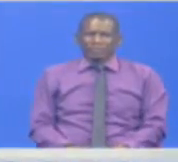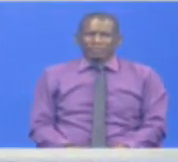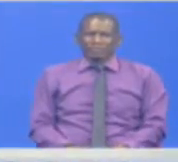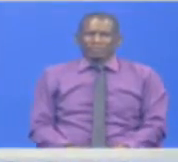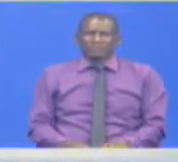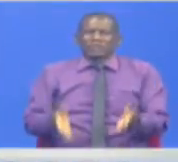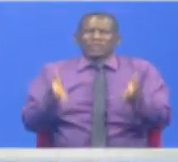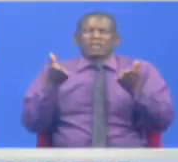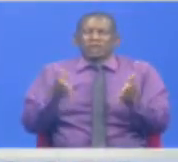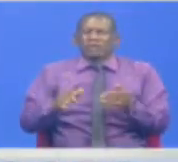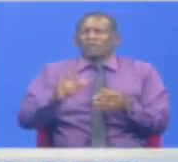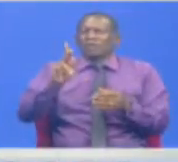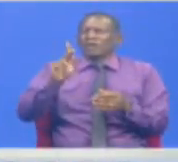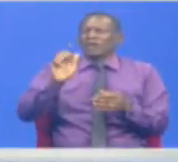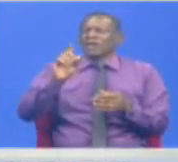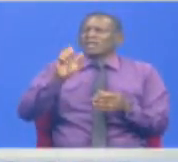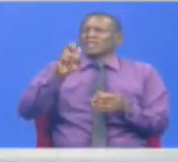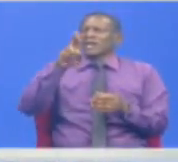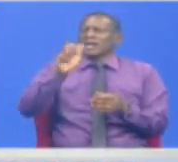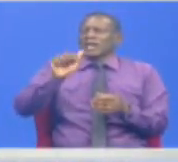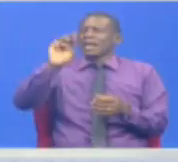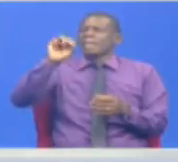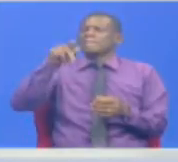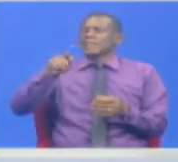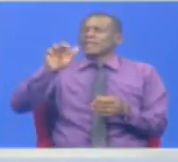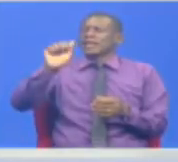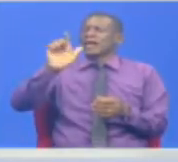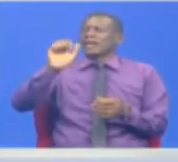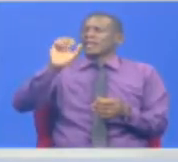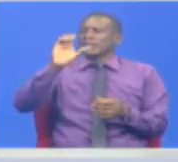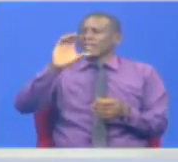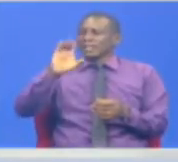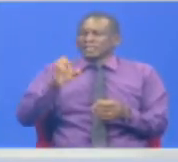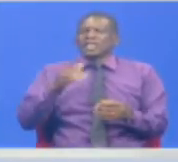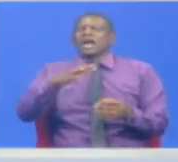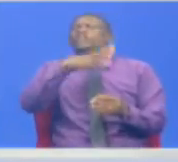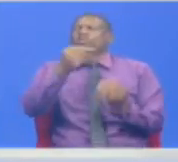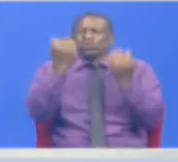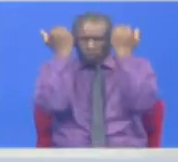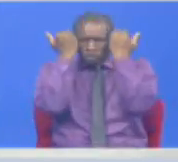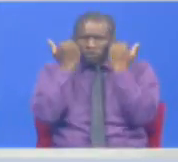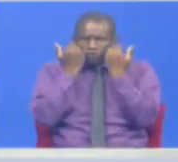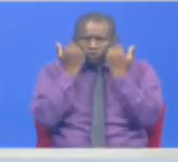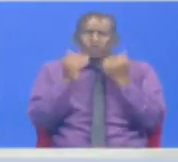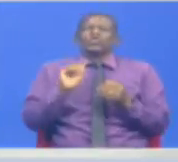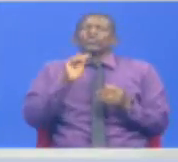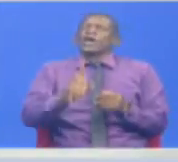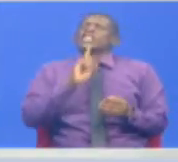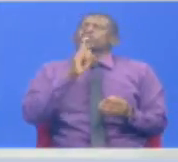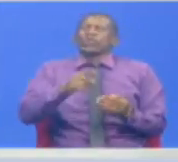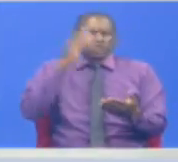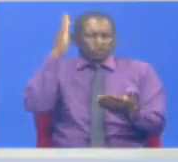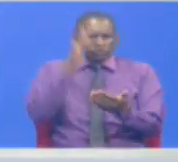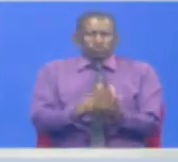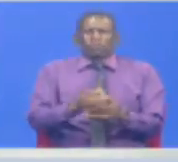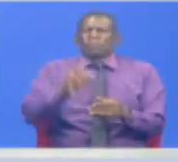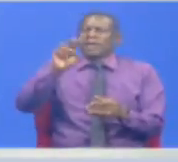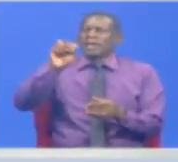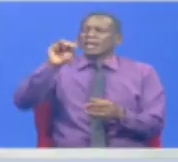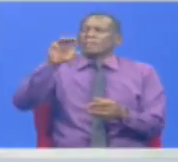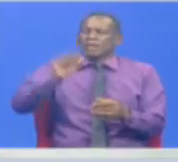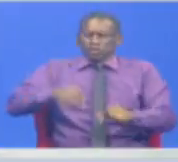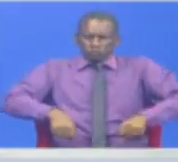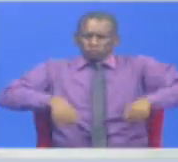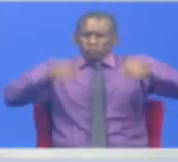Now, Kandara Member of Parliament Alice Wahome has moved to court seeking orders to stop Nairobi Metropolitan